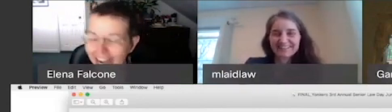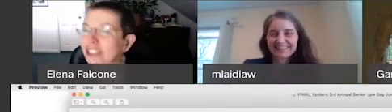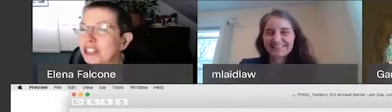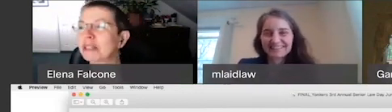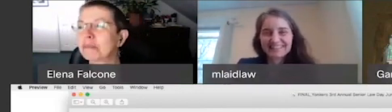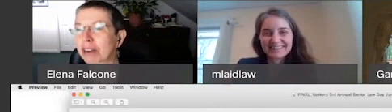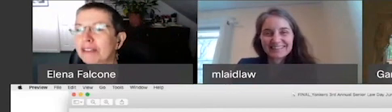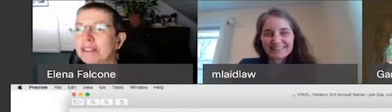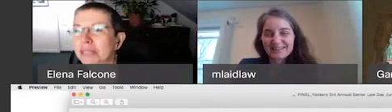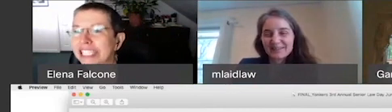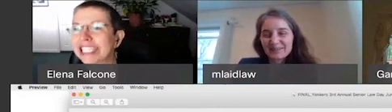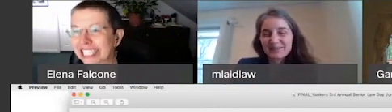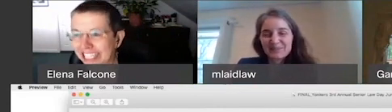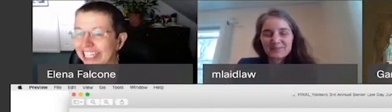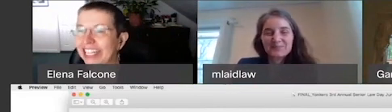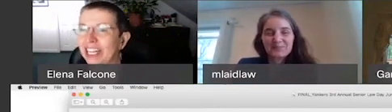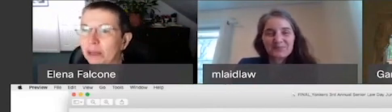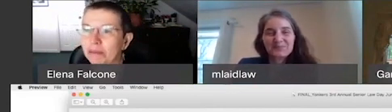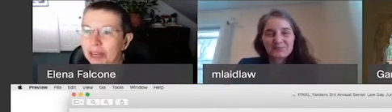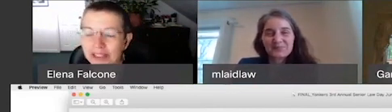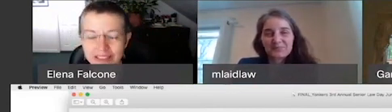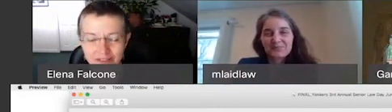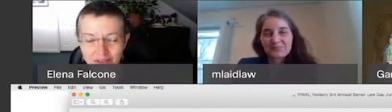I too am proud to be in this state. And